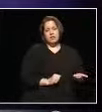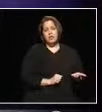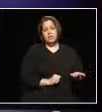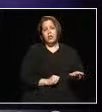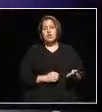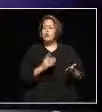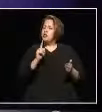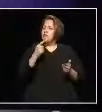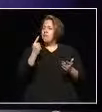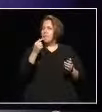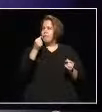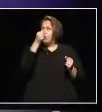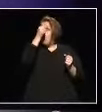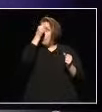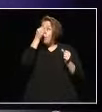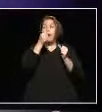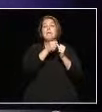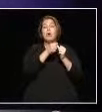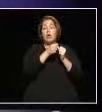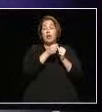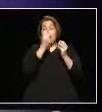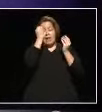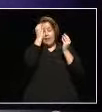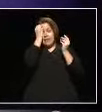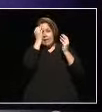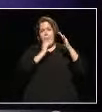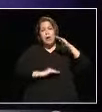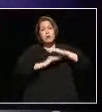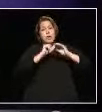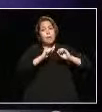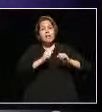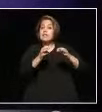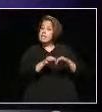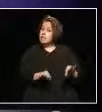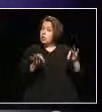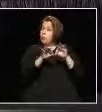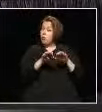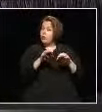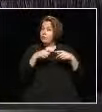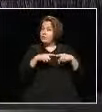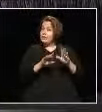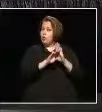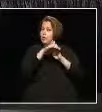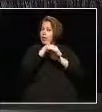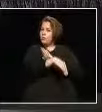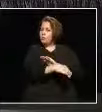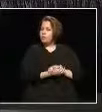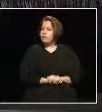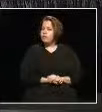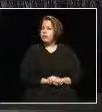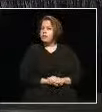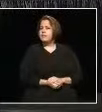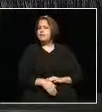being mindful of capacity is even important as we're on the downward trend.